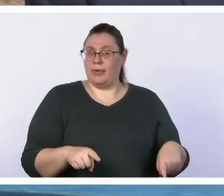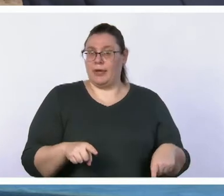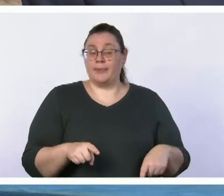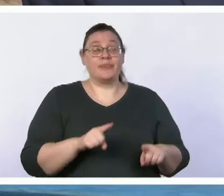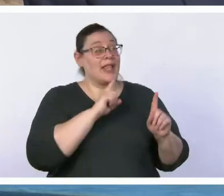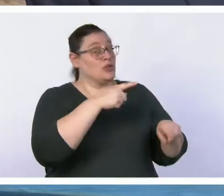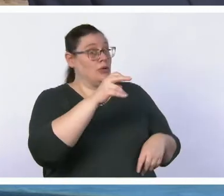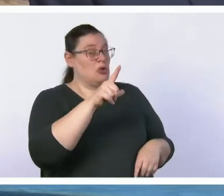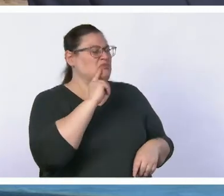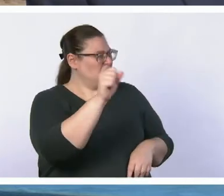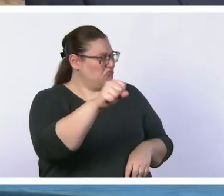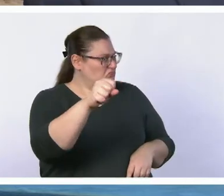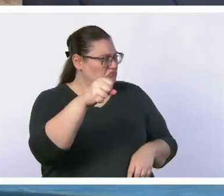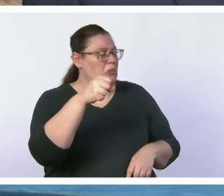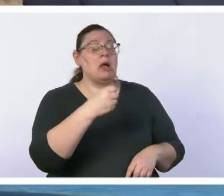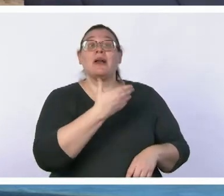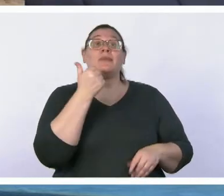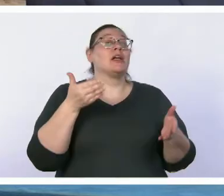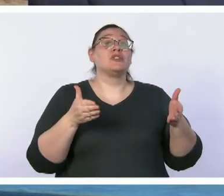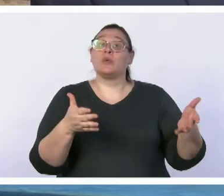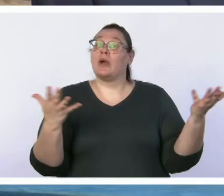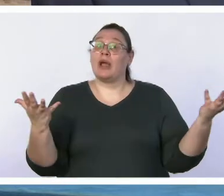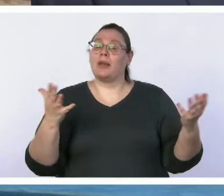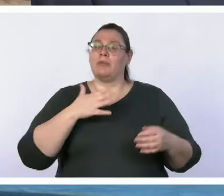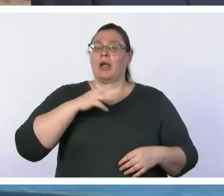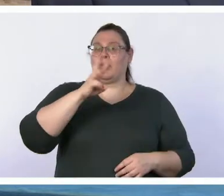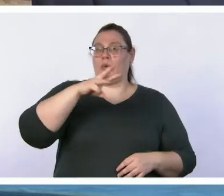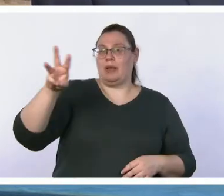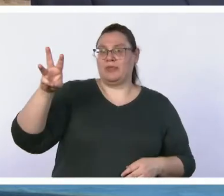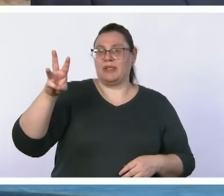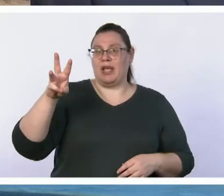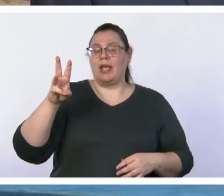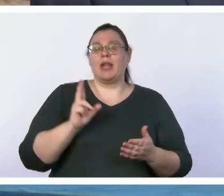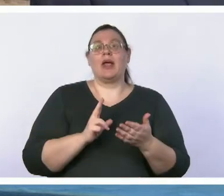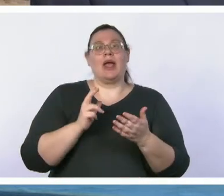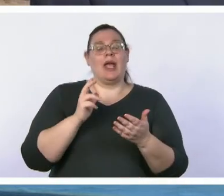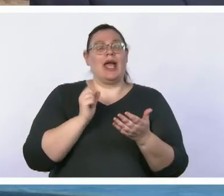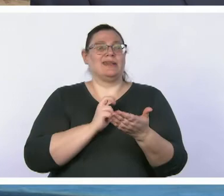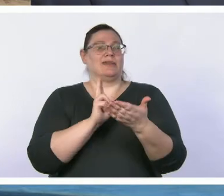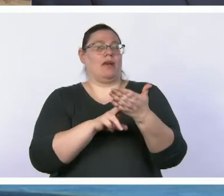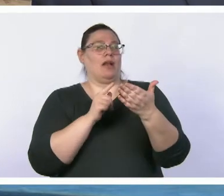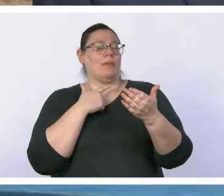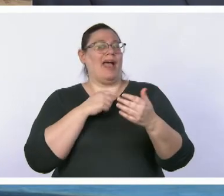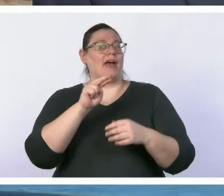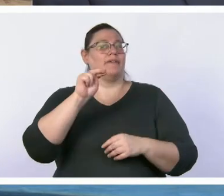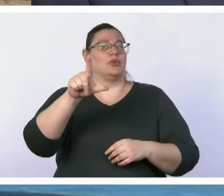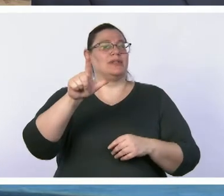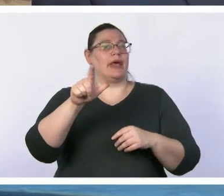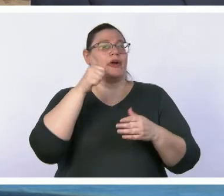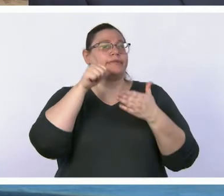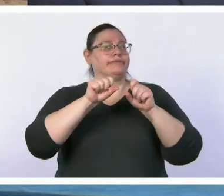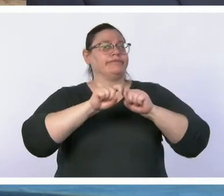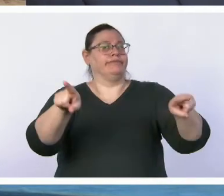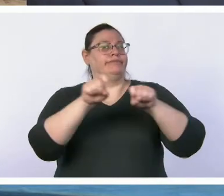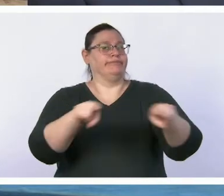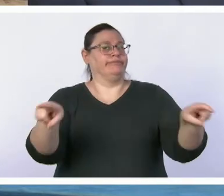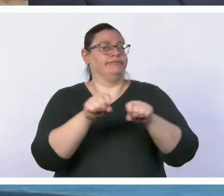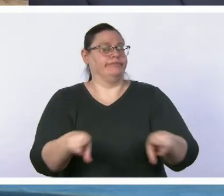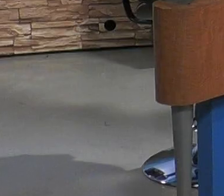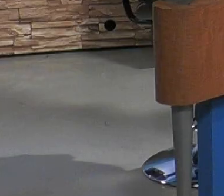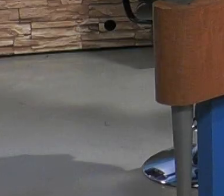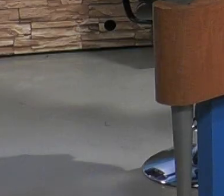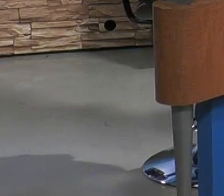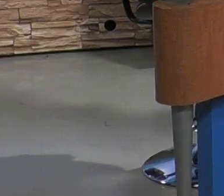best way would be to go to my website and sign up for my newsletter, where we keep people informed that